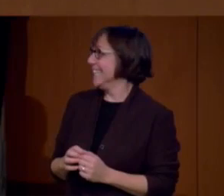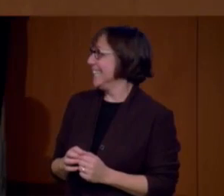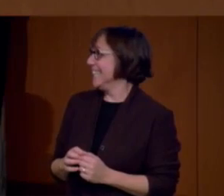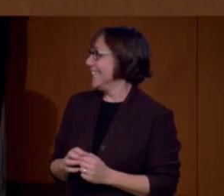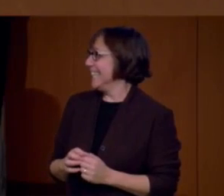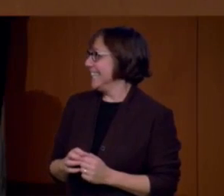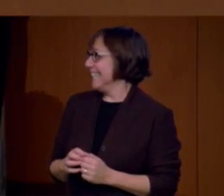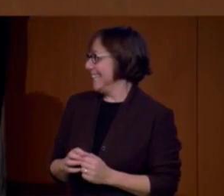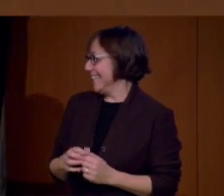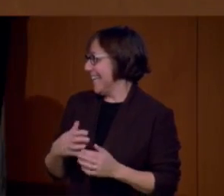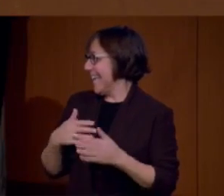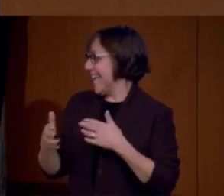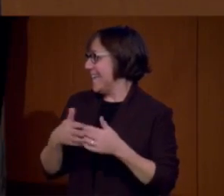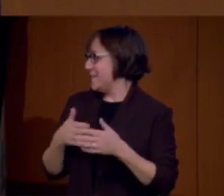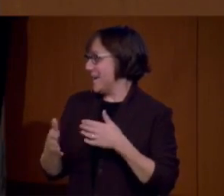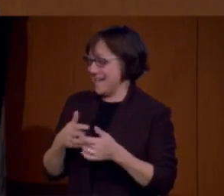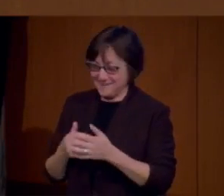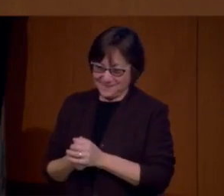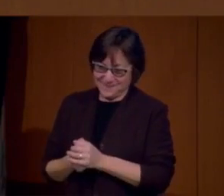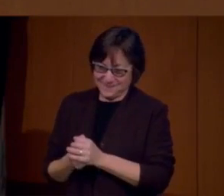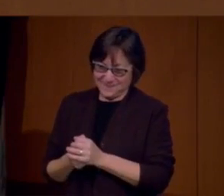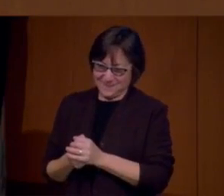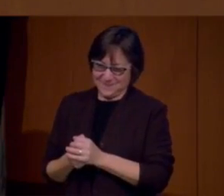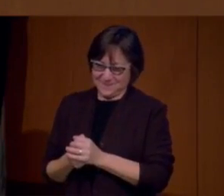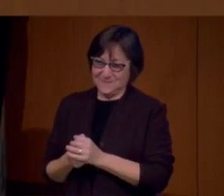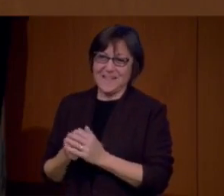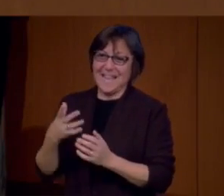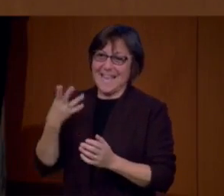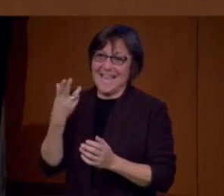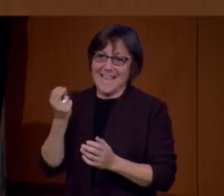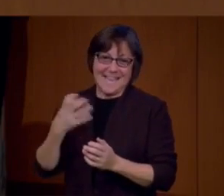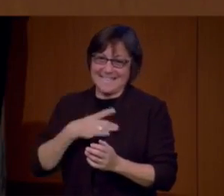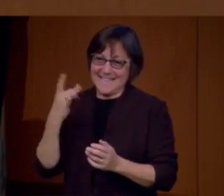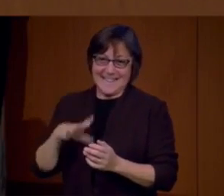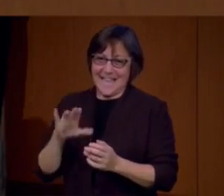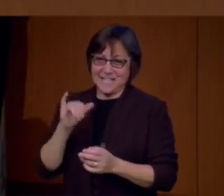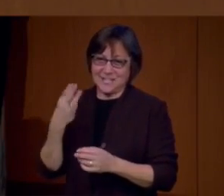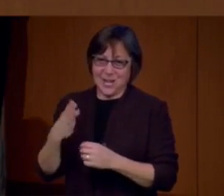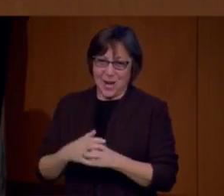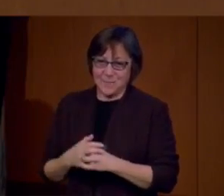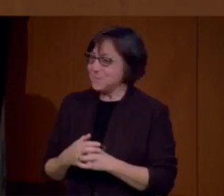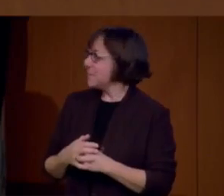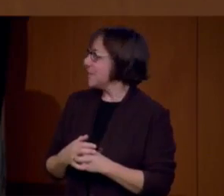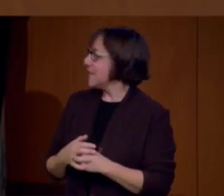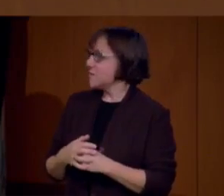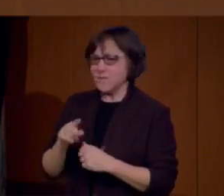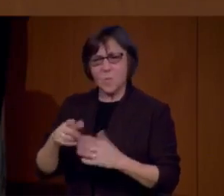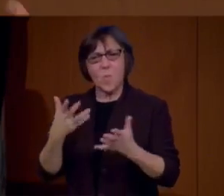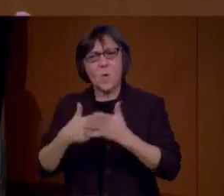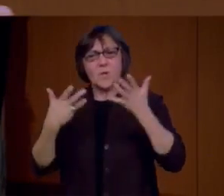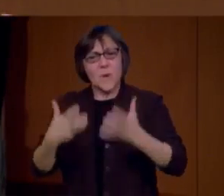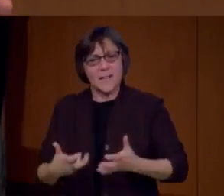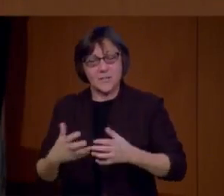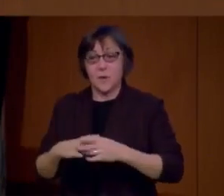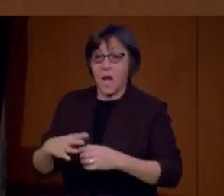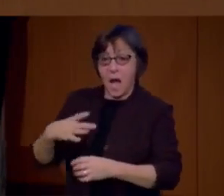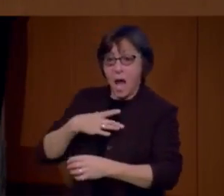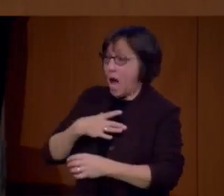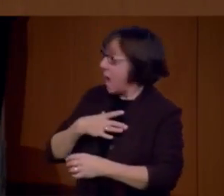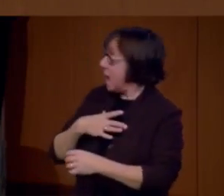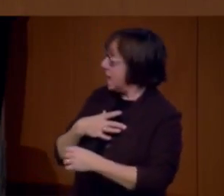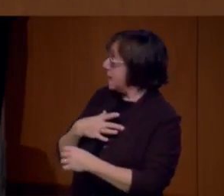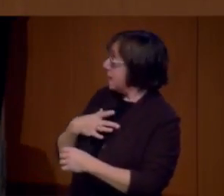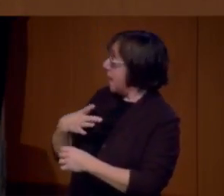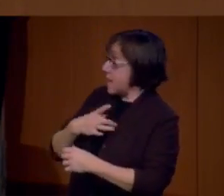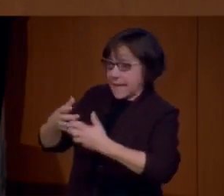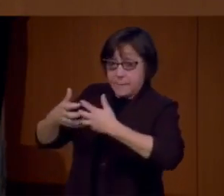Different sign. Anyway, he said he didn't like it. So this guy said, well, what do you want to do? And he said, well, I like working with I